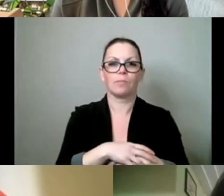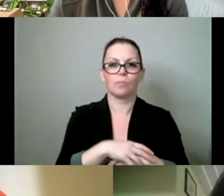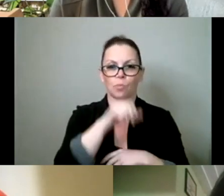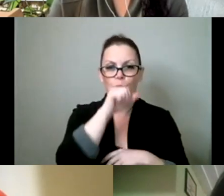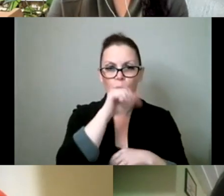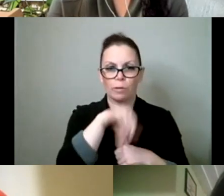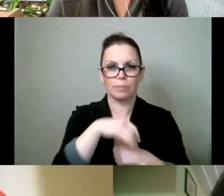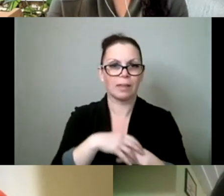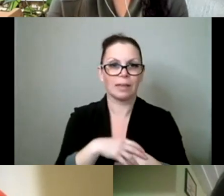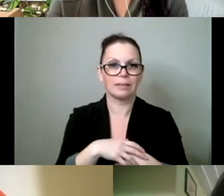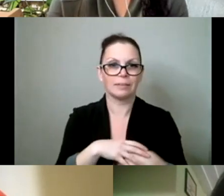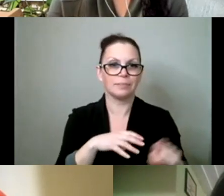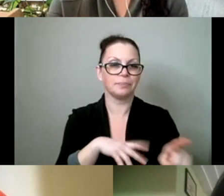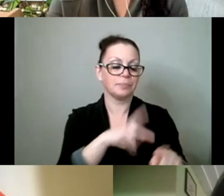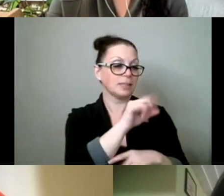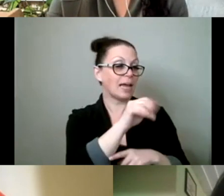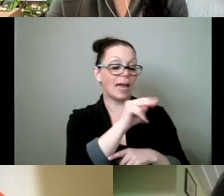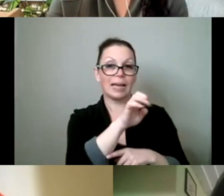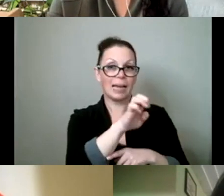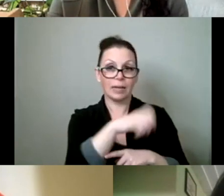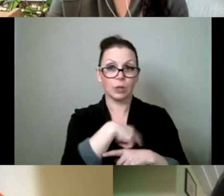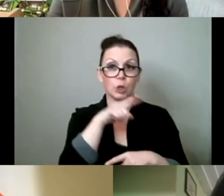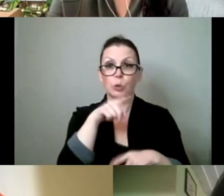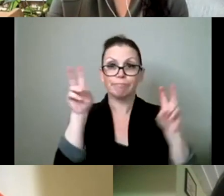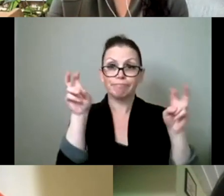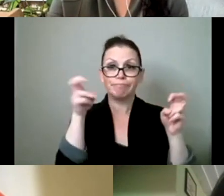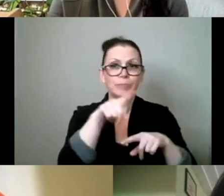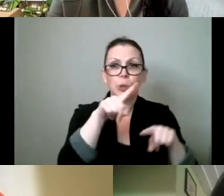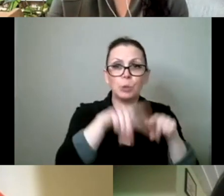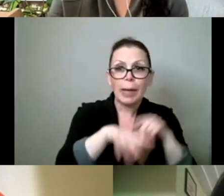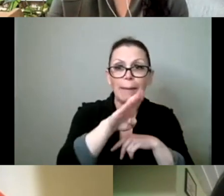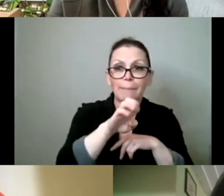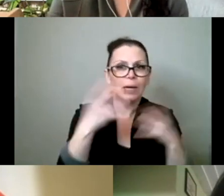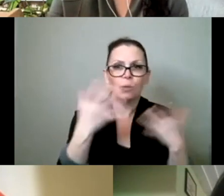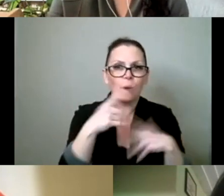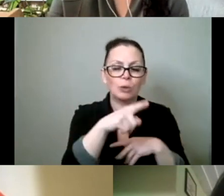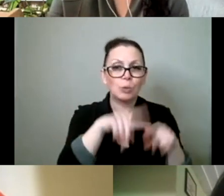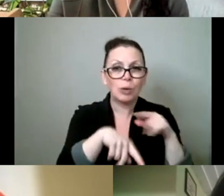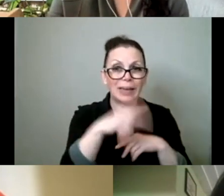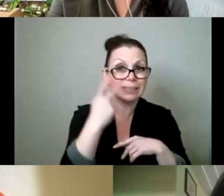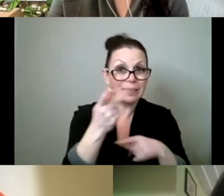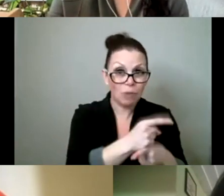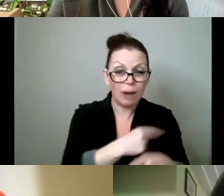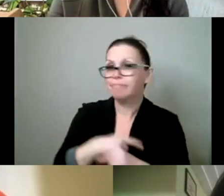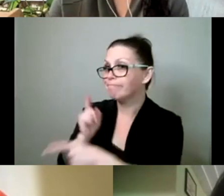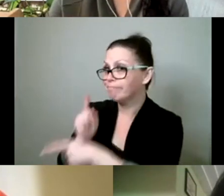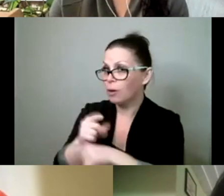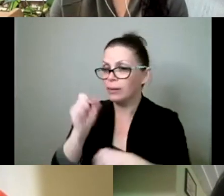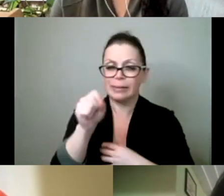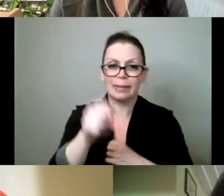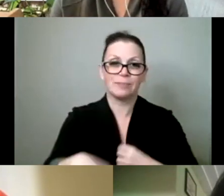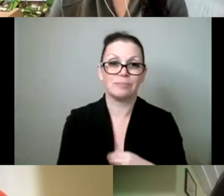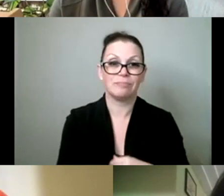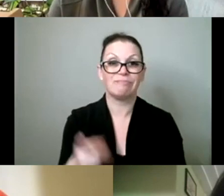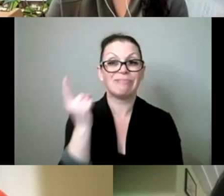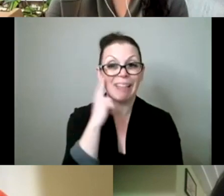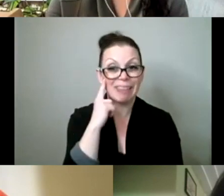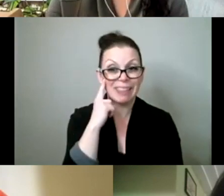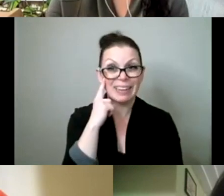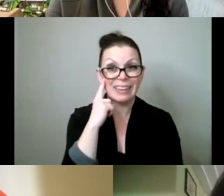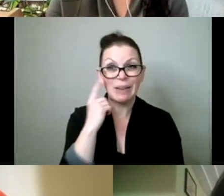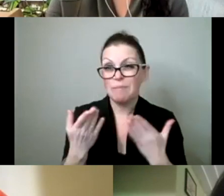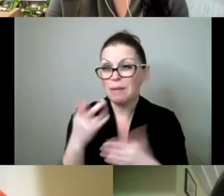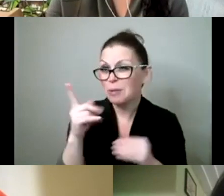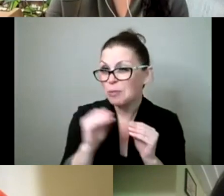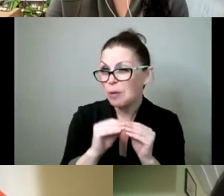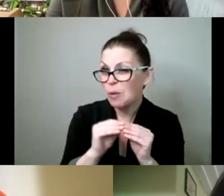you can't be what you can't see, right? Right, right. Yeah, yeah. I think maybe one more,